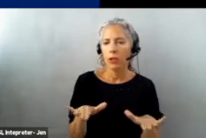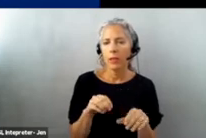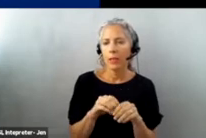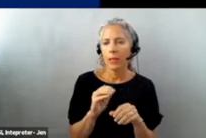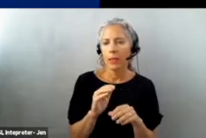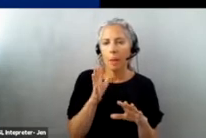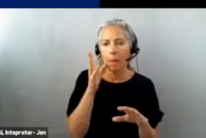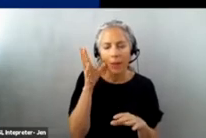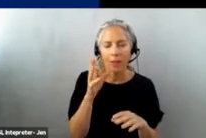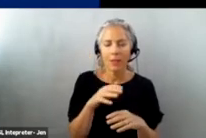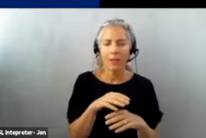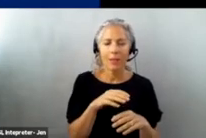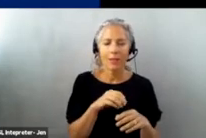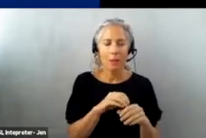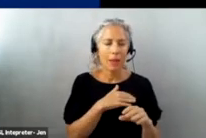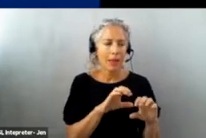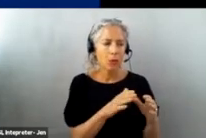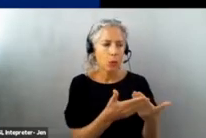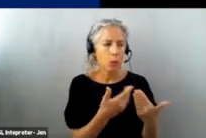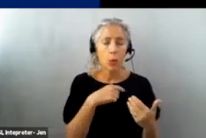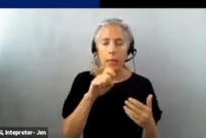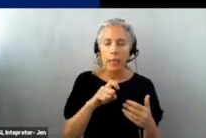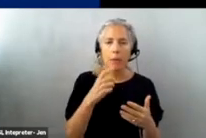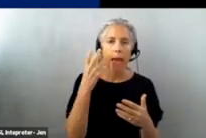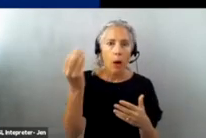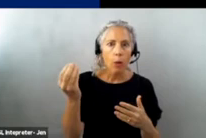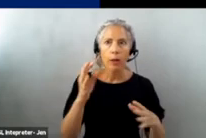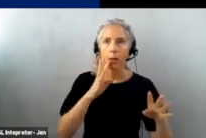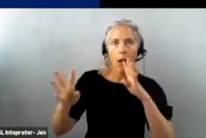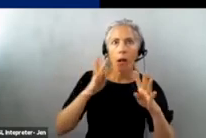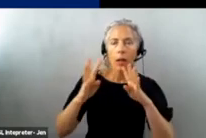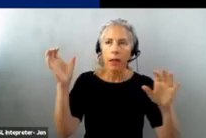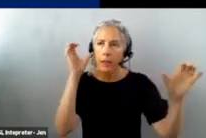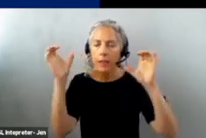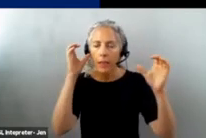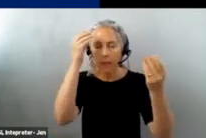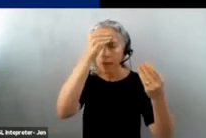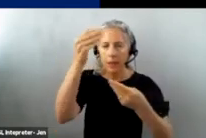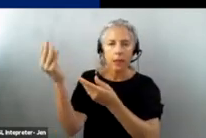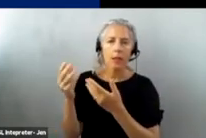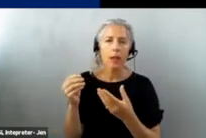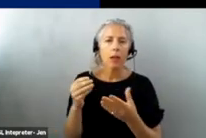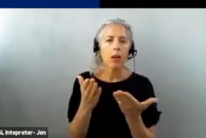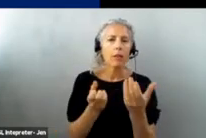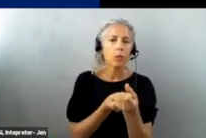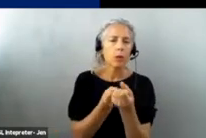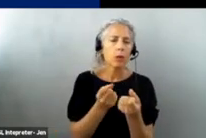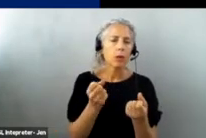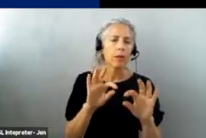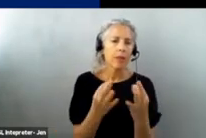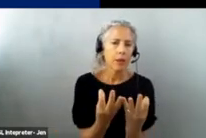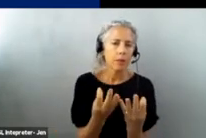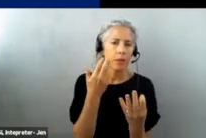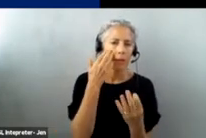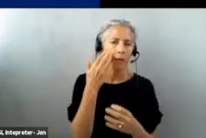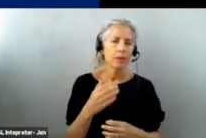the parents of the children in my classroom, you know, we need to be out there and listening and offer that support to families that are starting to ask